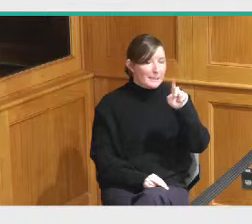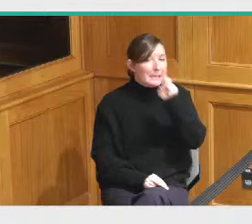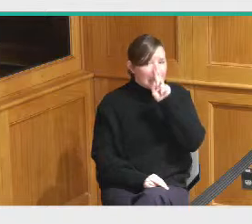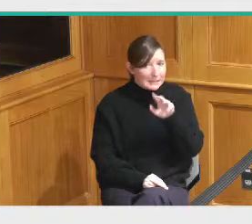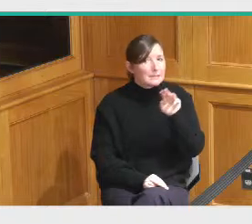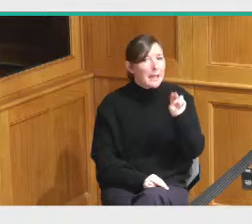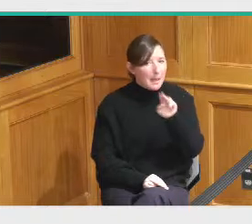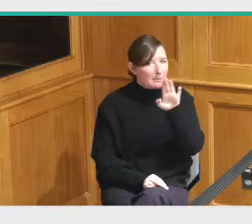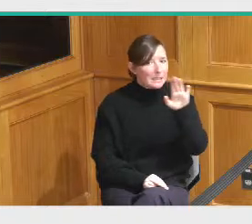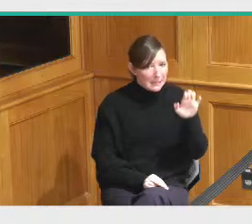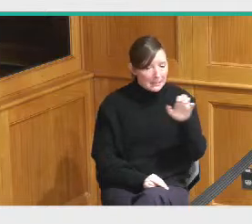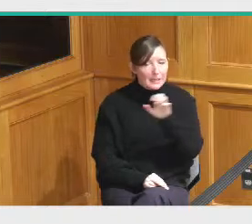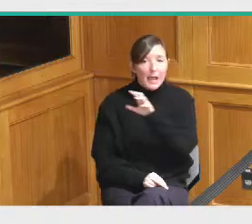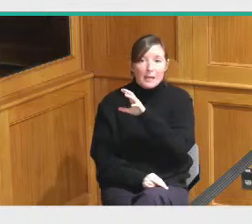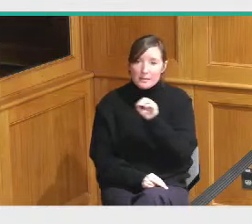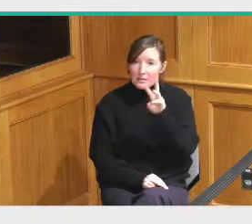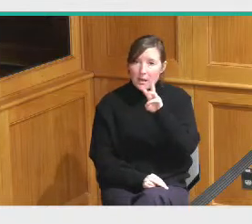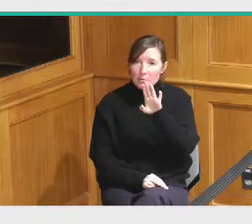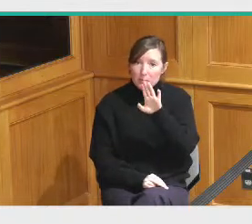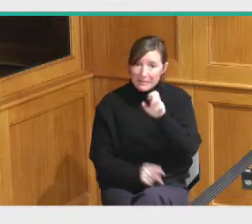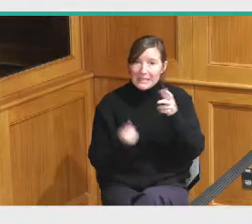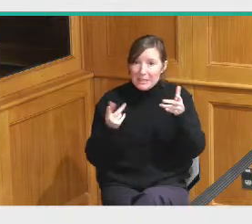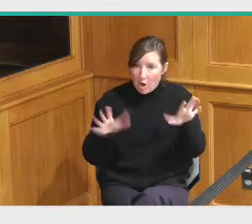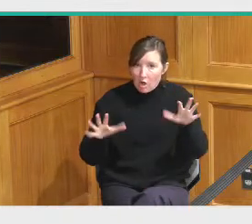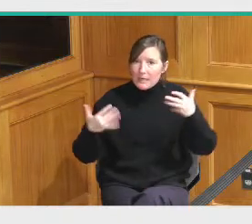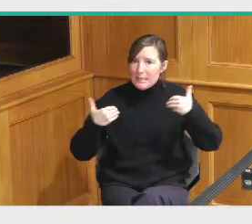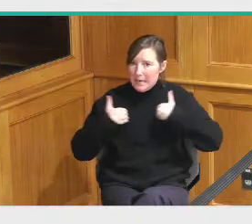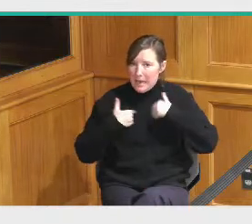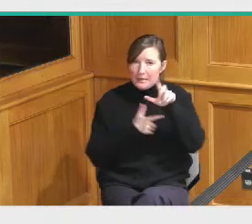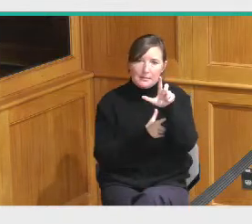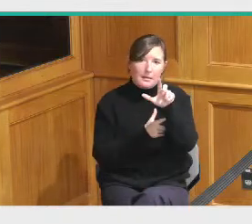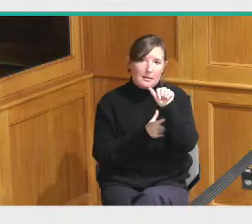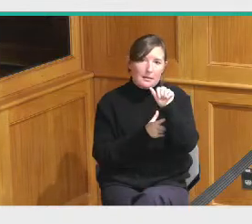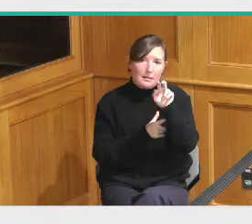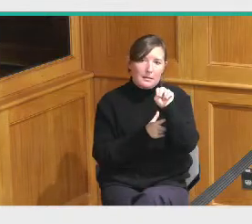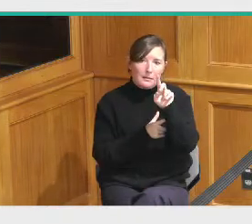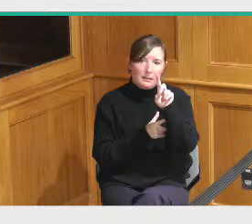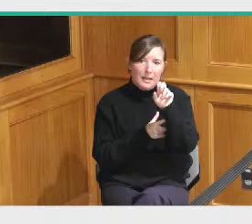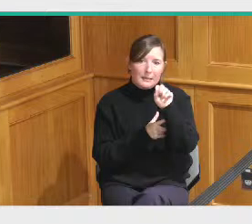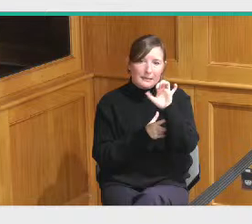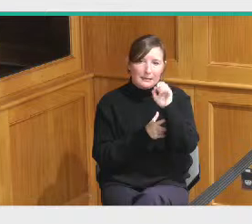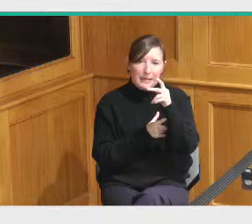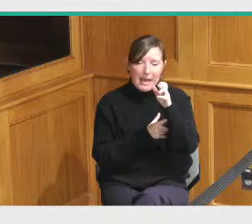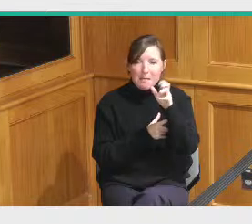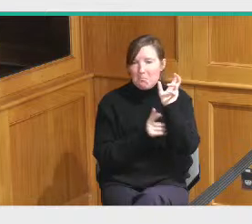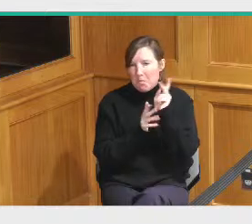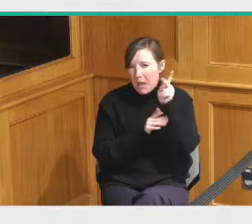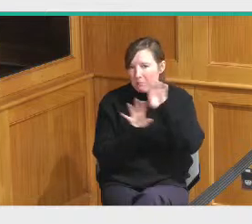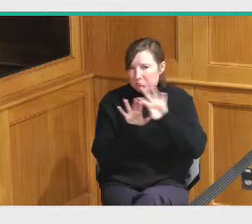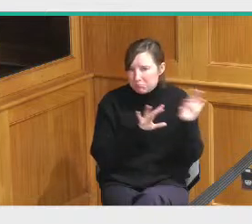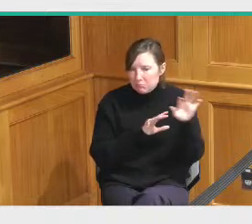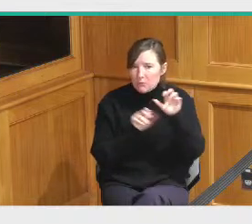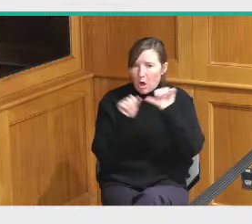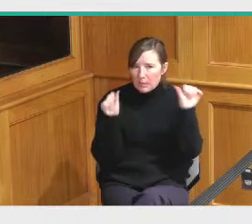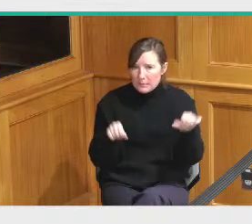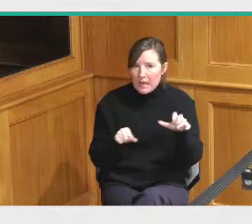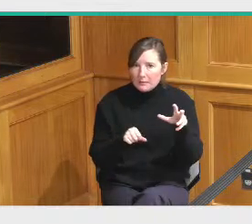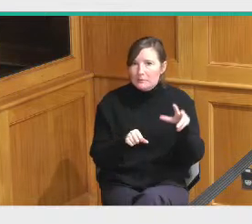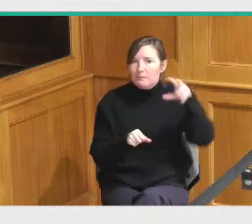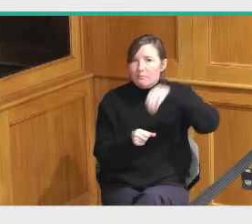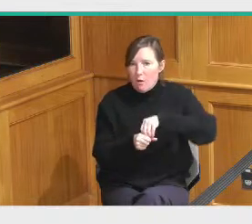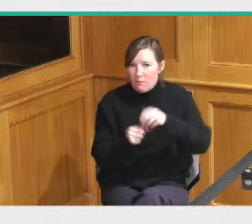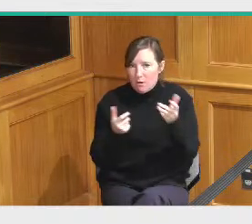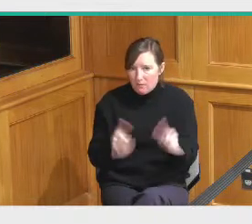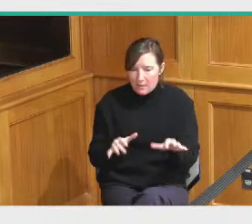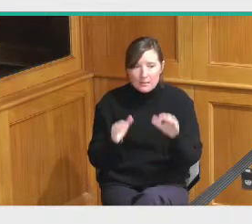WBE landscape architect on board, and we've selected a construction management team that is also 40%